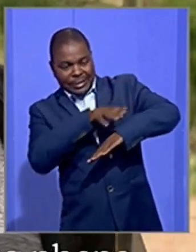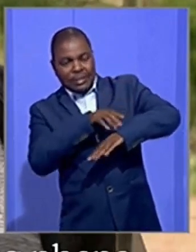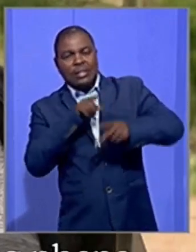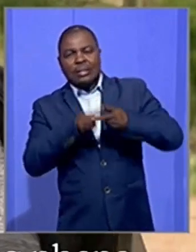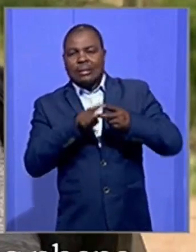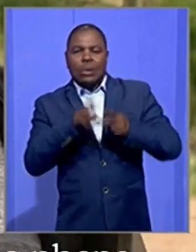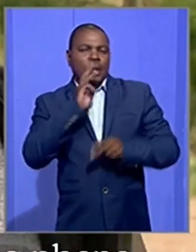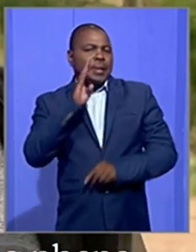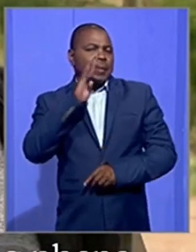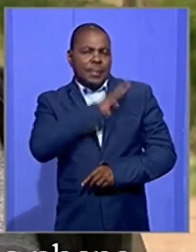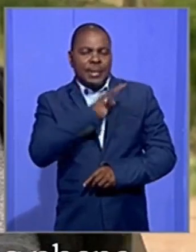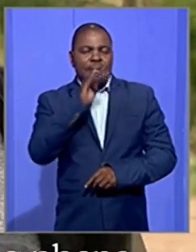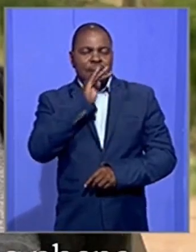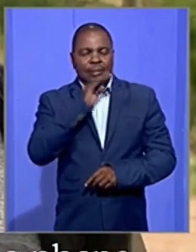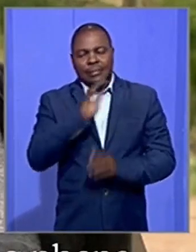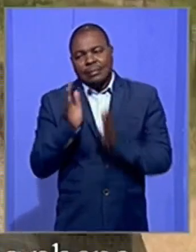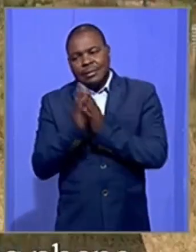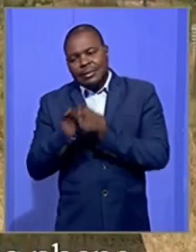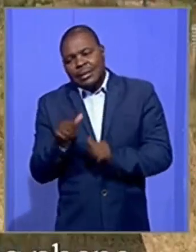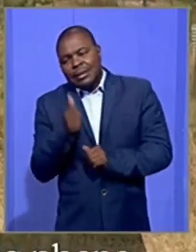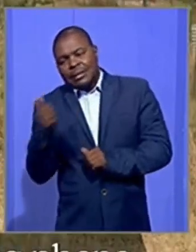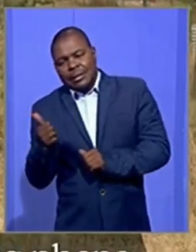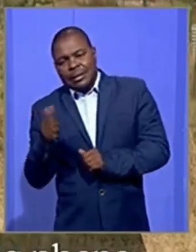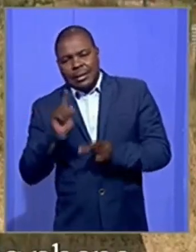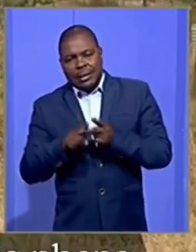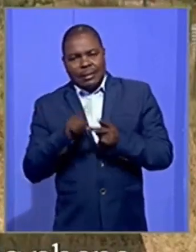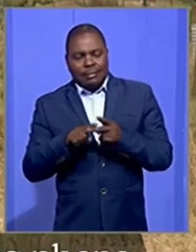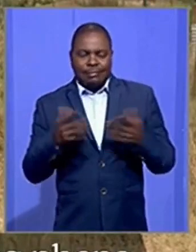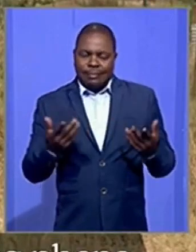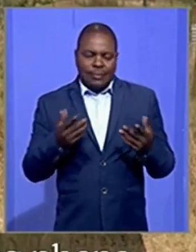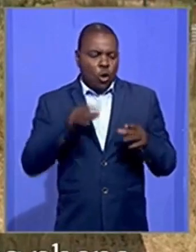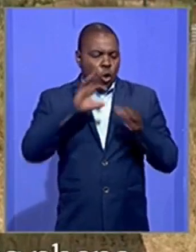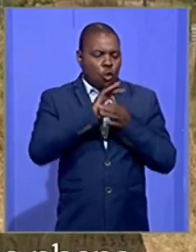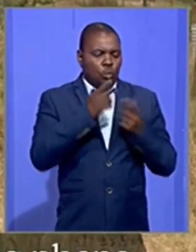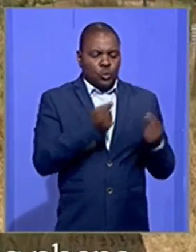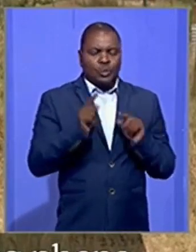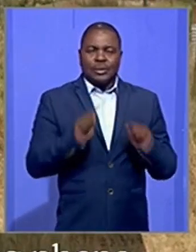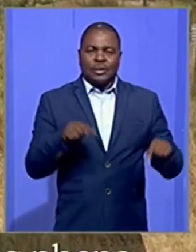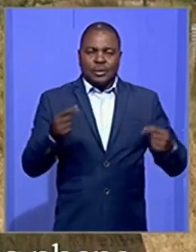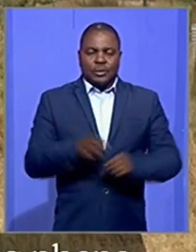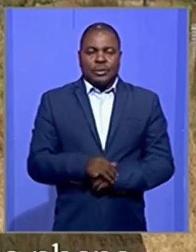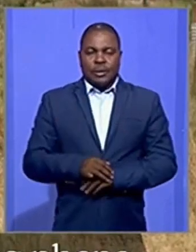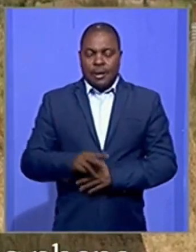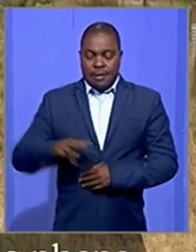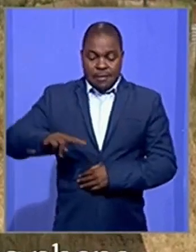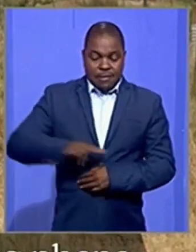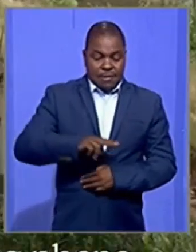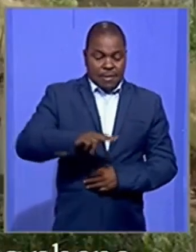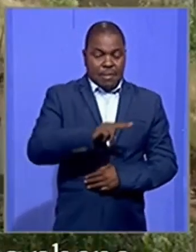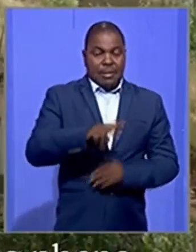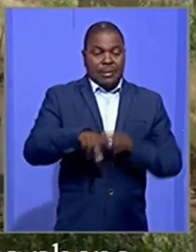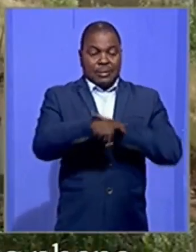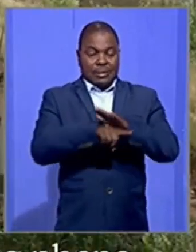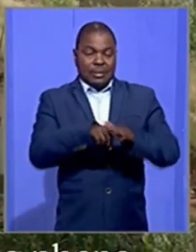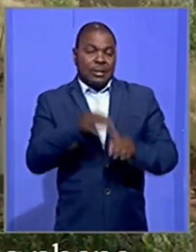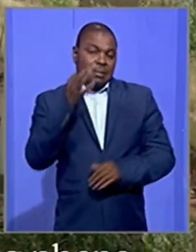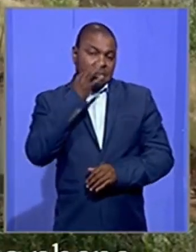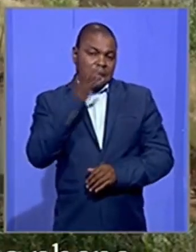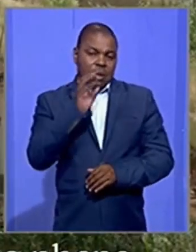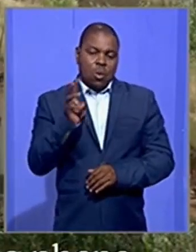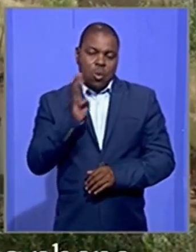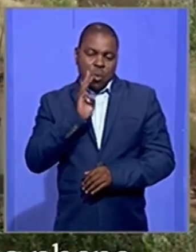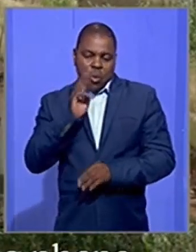se ba thibela go dira ditiro tsa selegae. Kgabagare Municipal wa Sedika sa Vembe wa re go sengwa ga mesima e gogang metsi